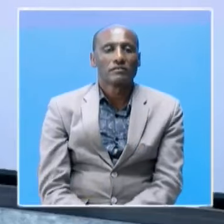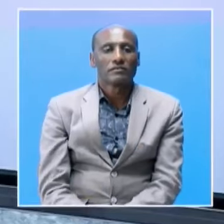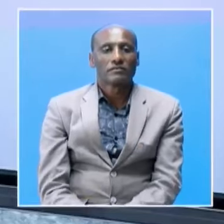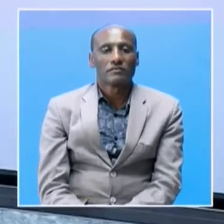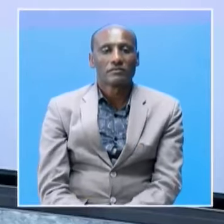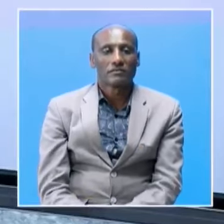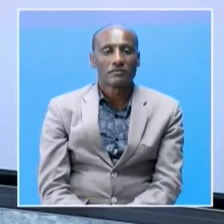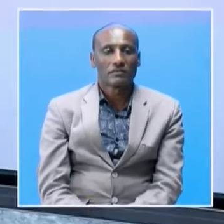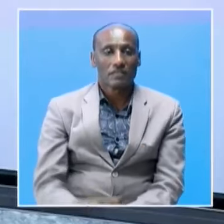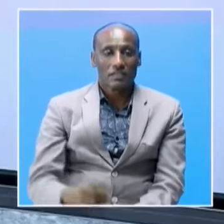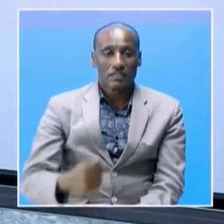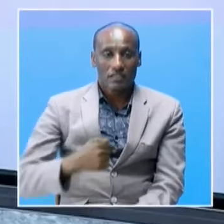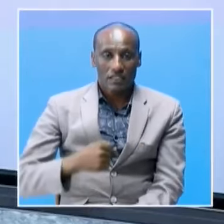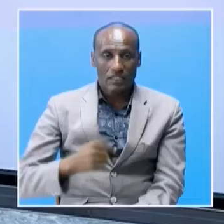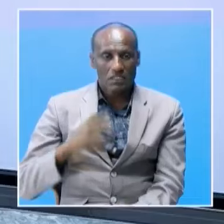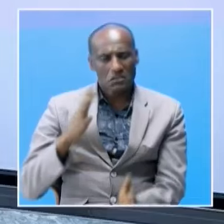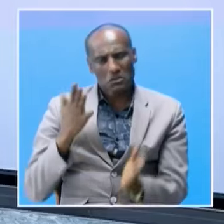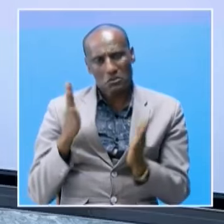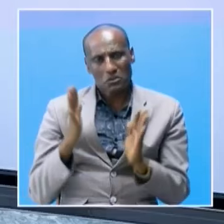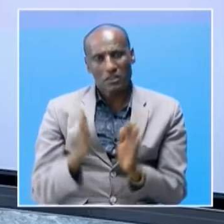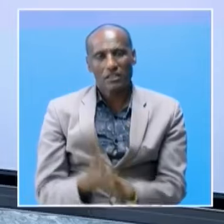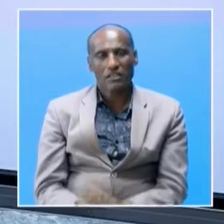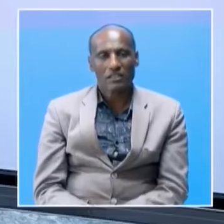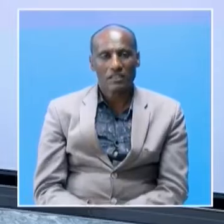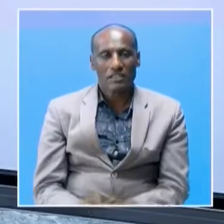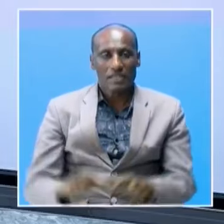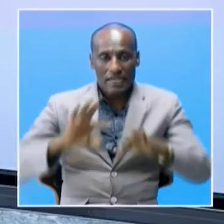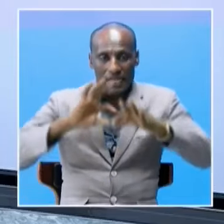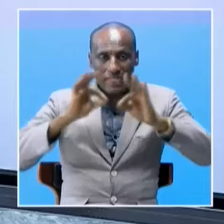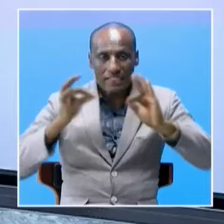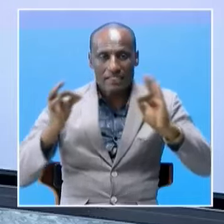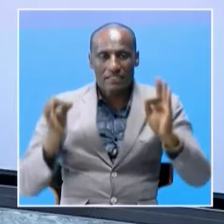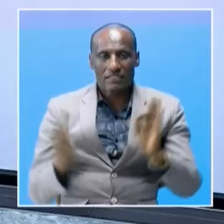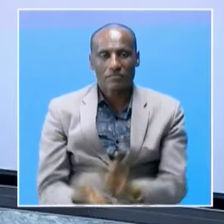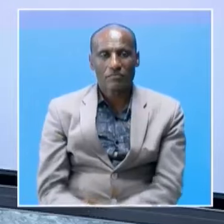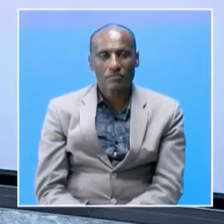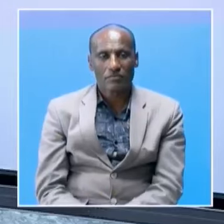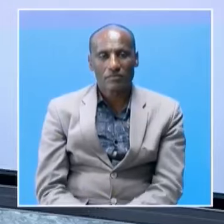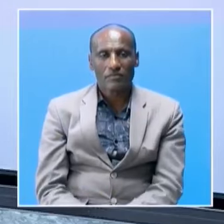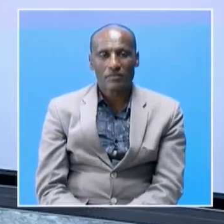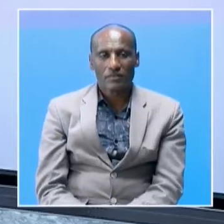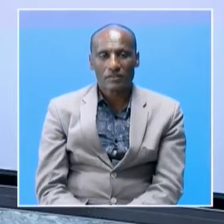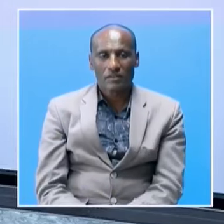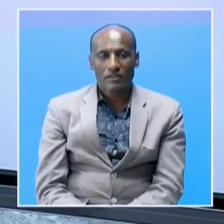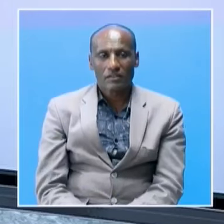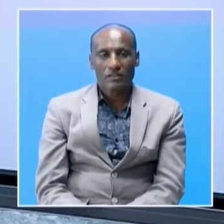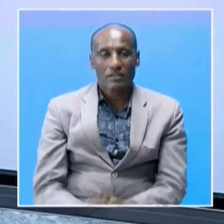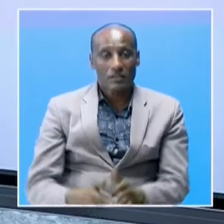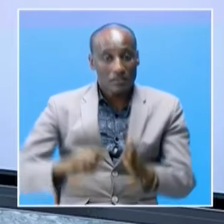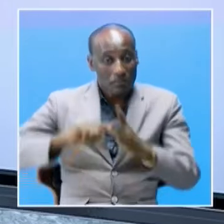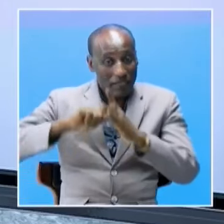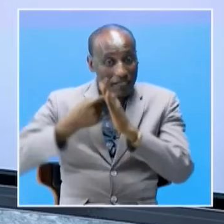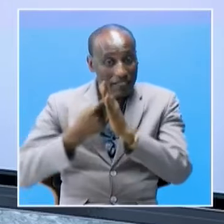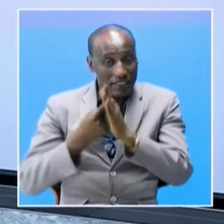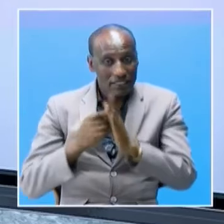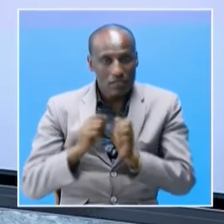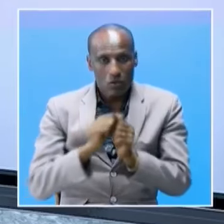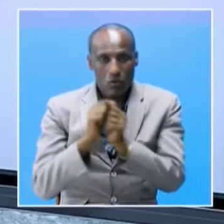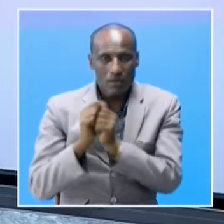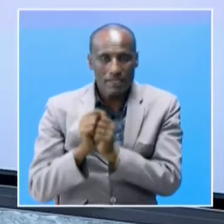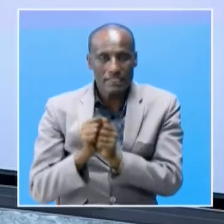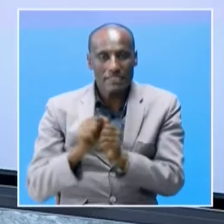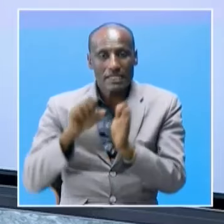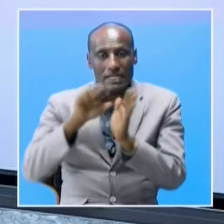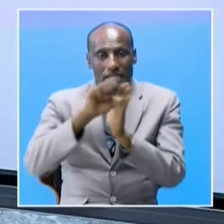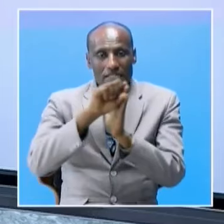As you know, or as usual, we have what? A sentence, yes? A sentence also begins with a subject. Very